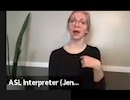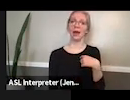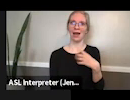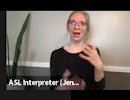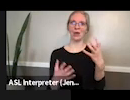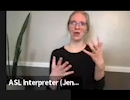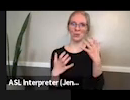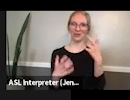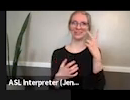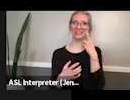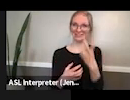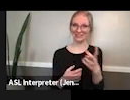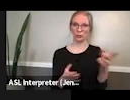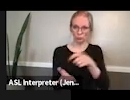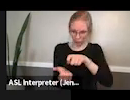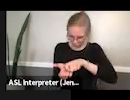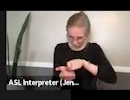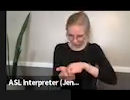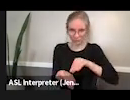written on your